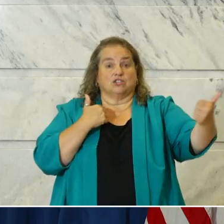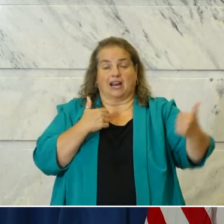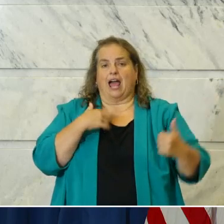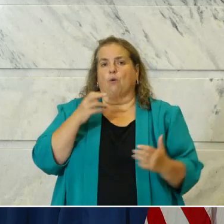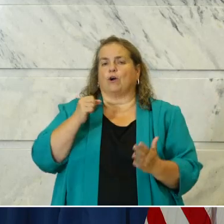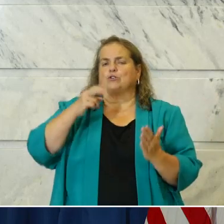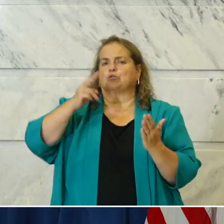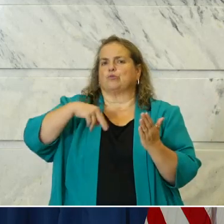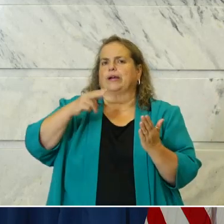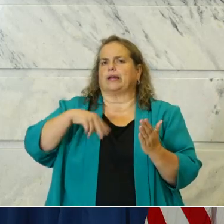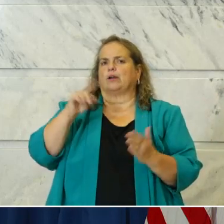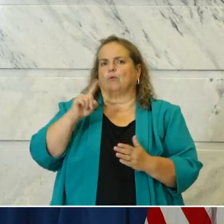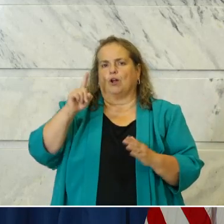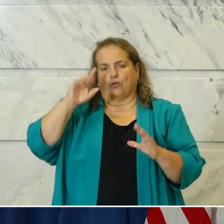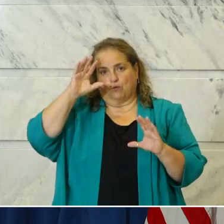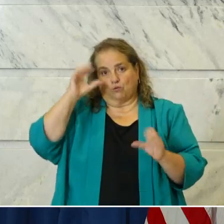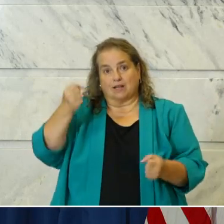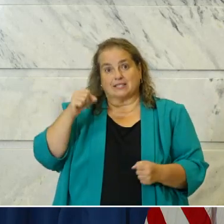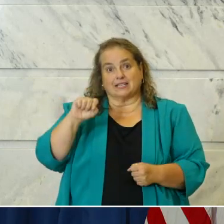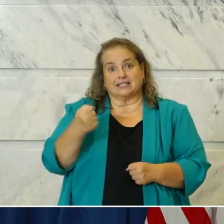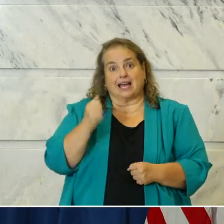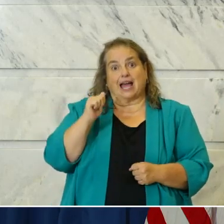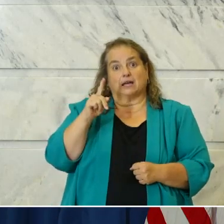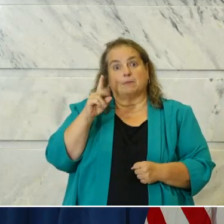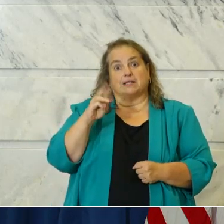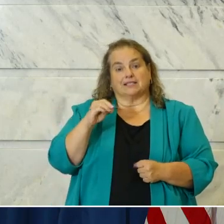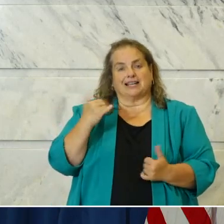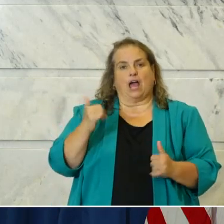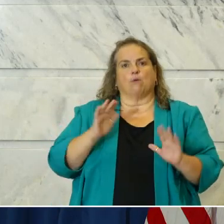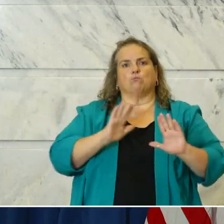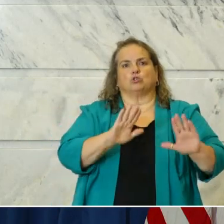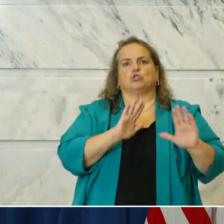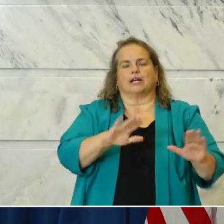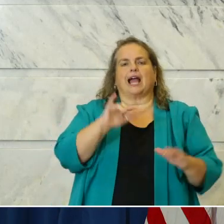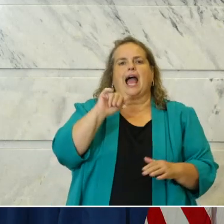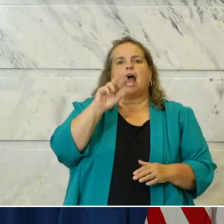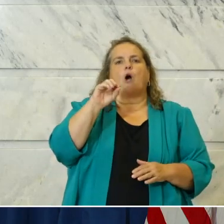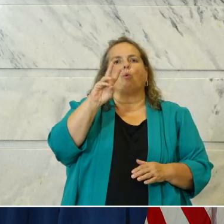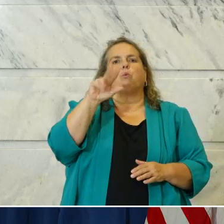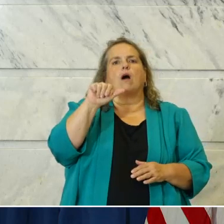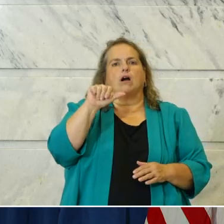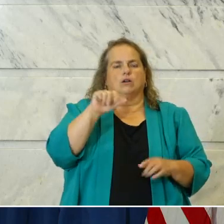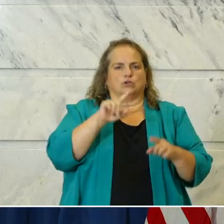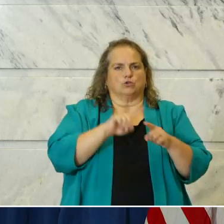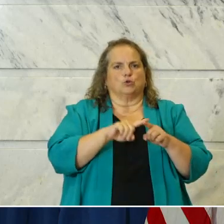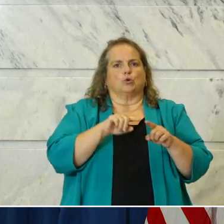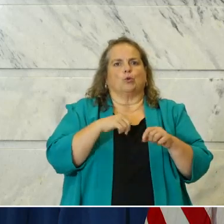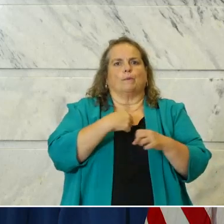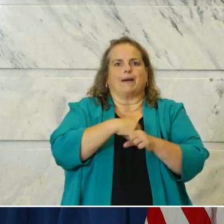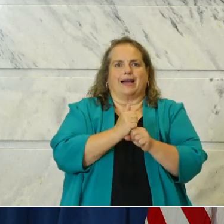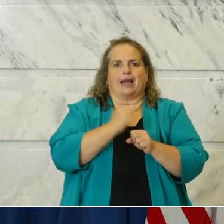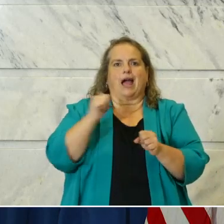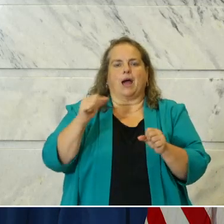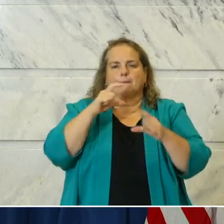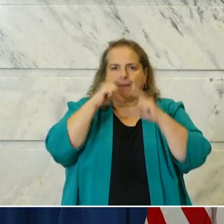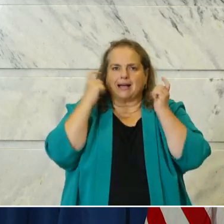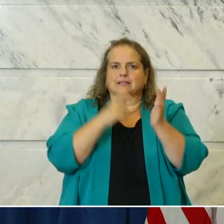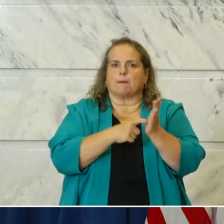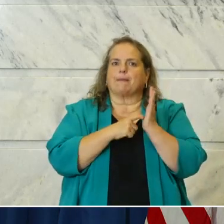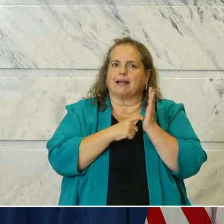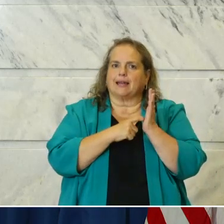where the president's administration is pushing Iowa to put in a mask mandate. That's a place